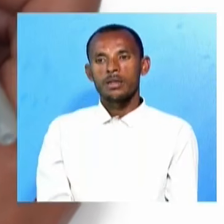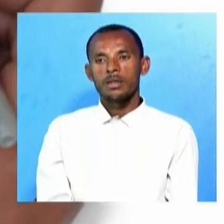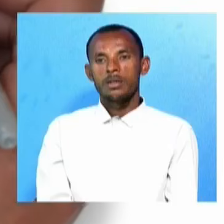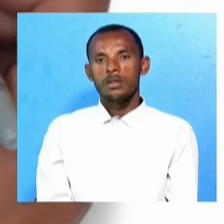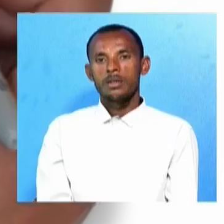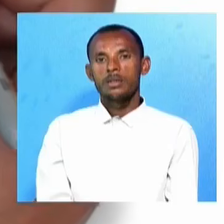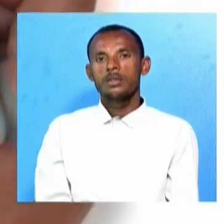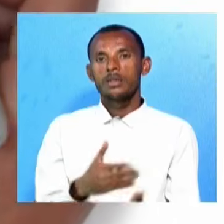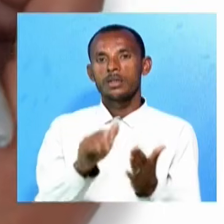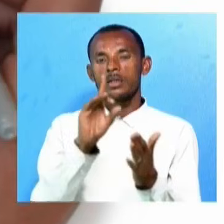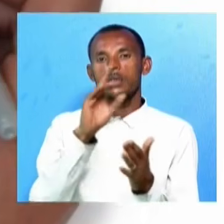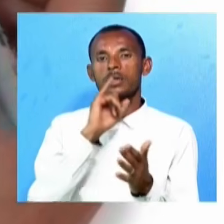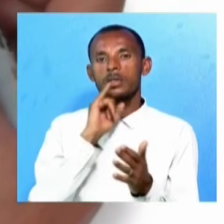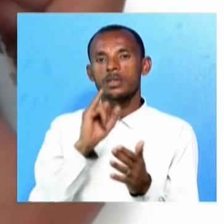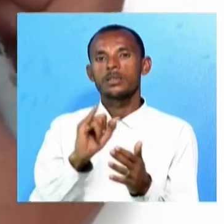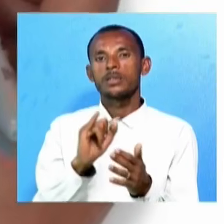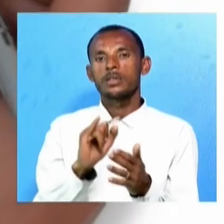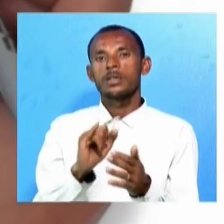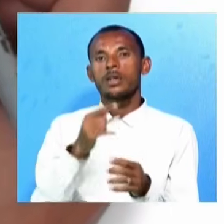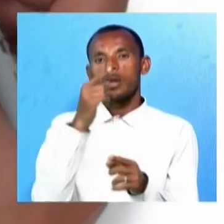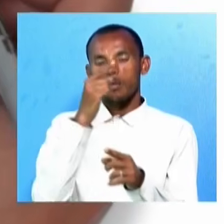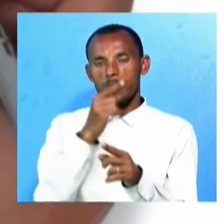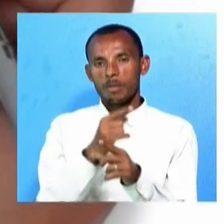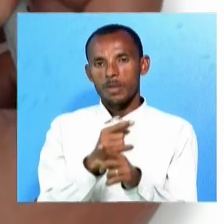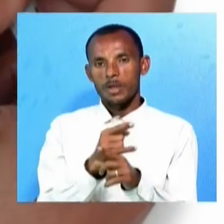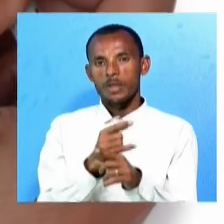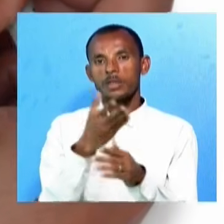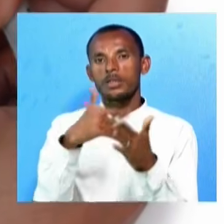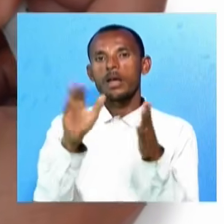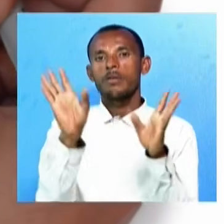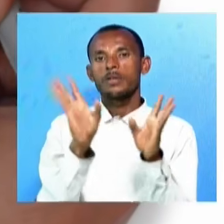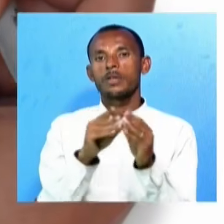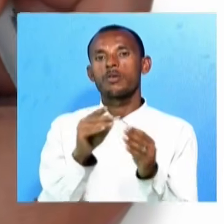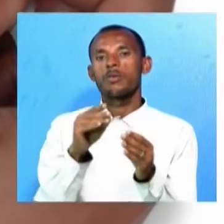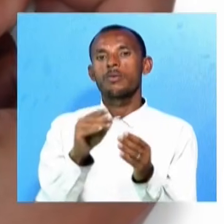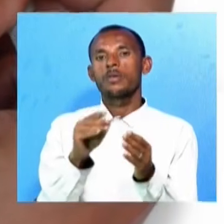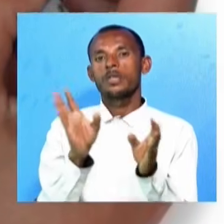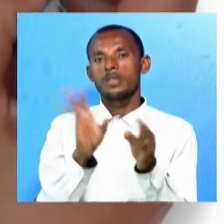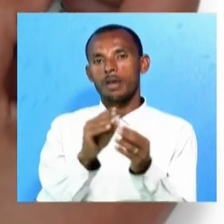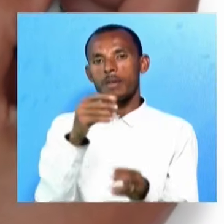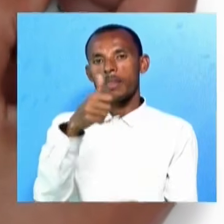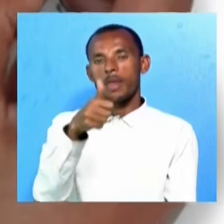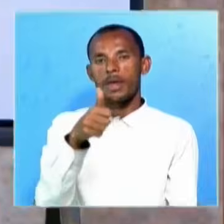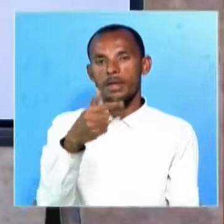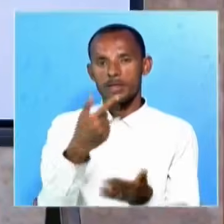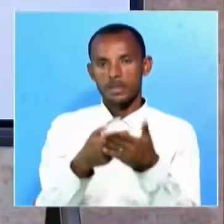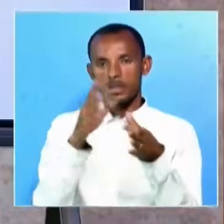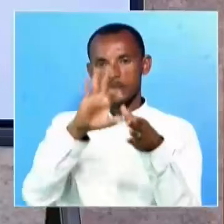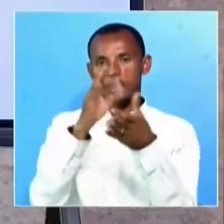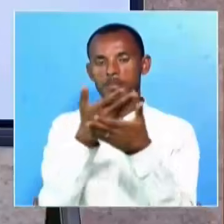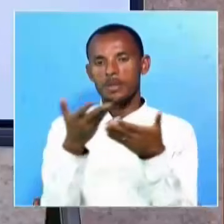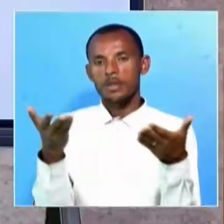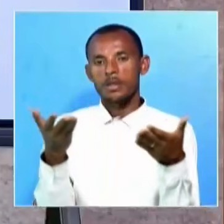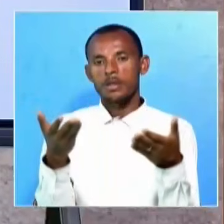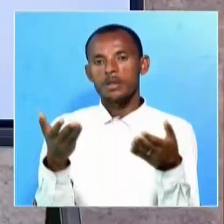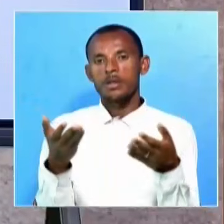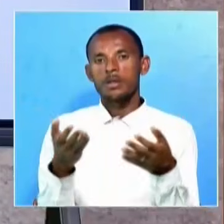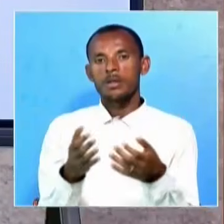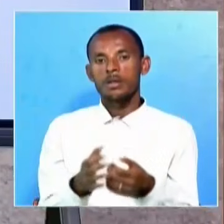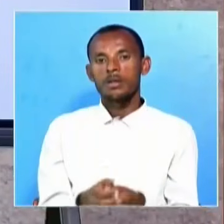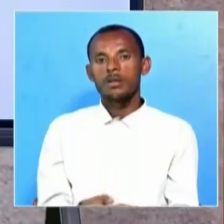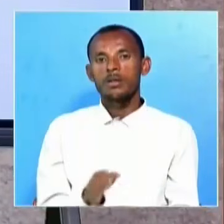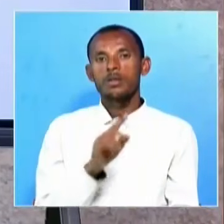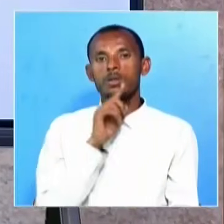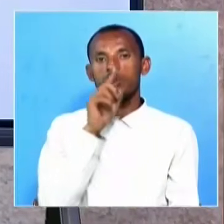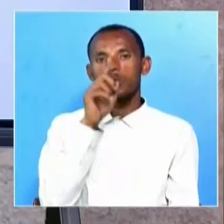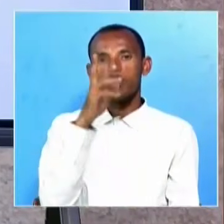is a proper subset of set A. If this statement, is it